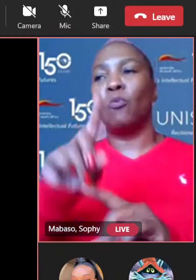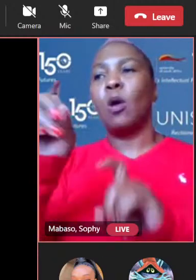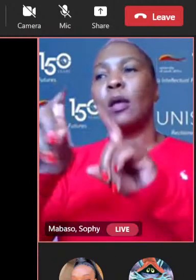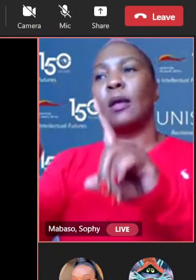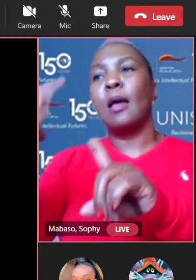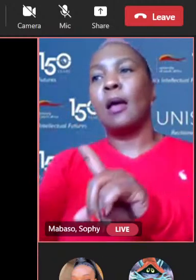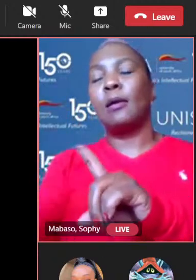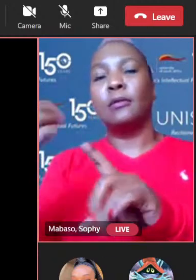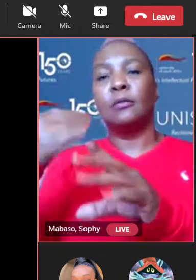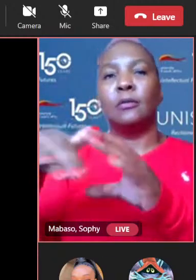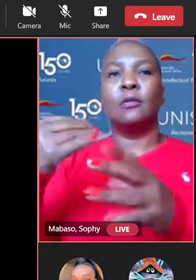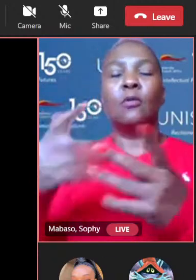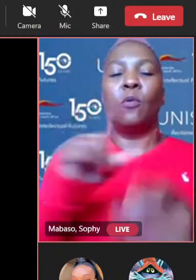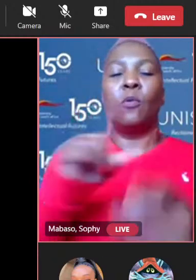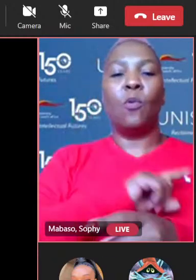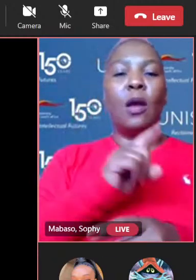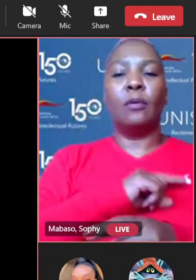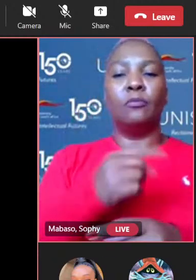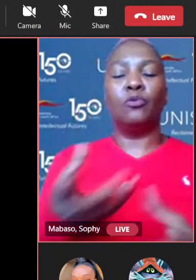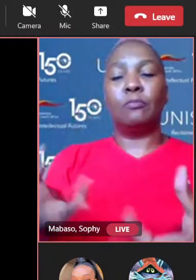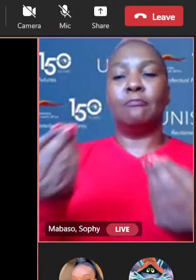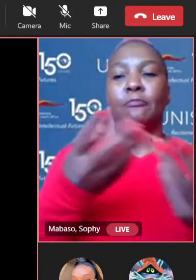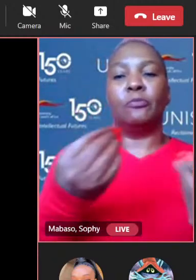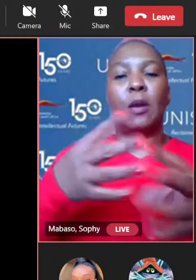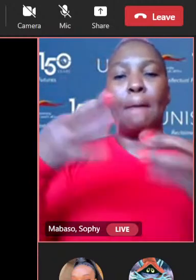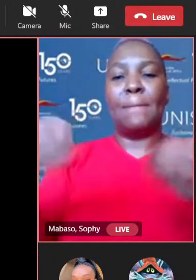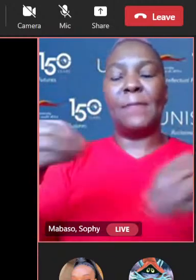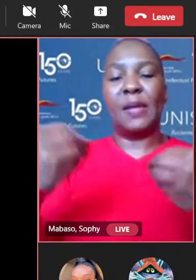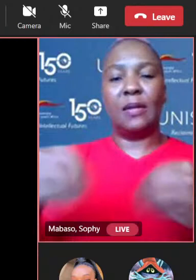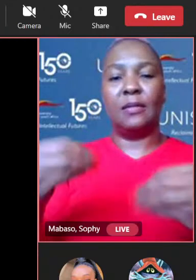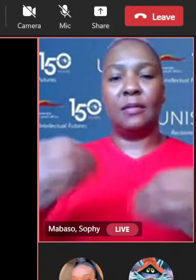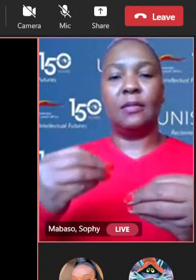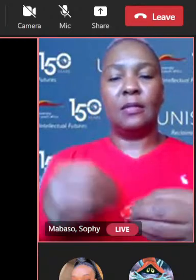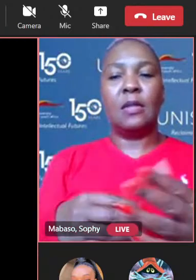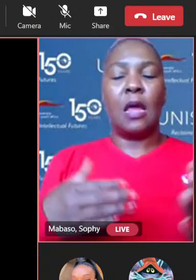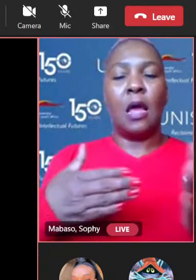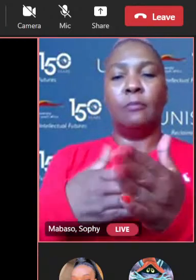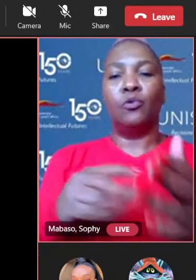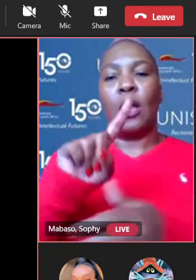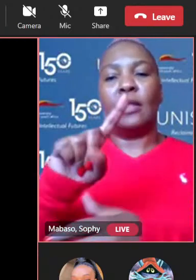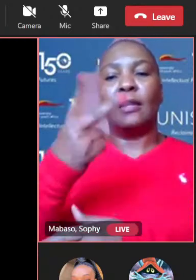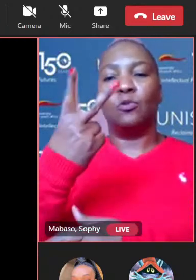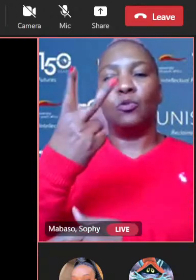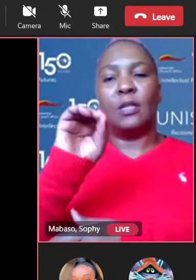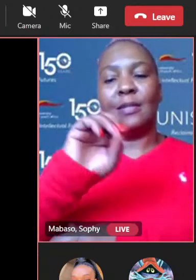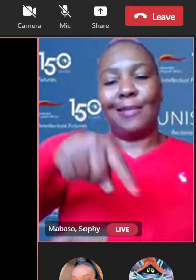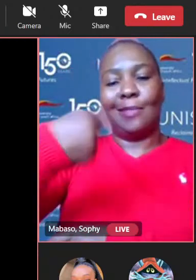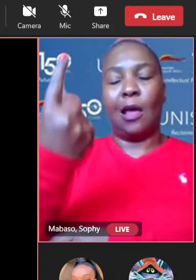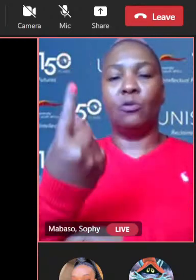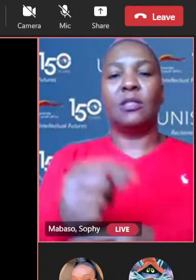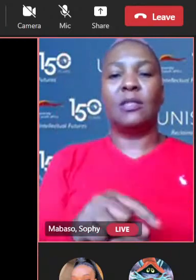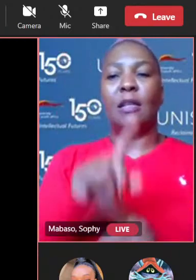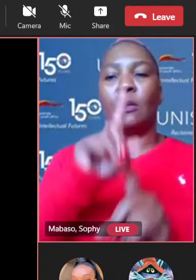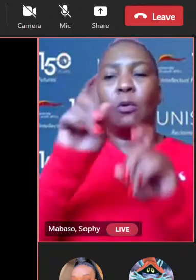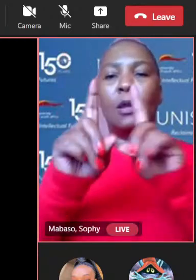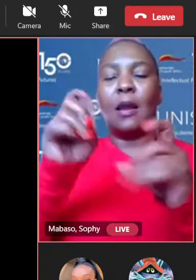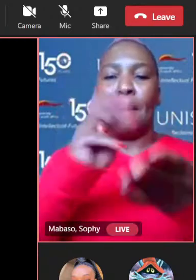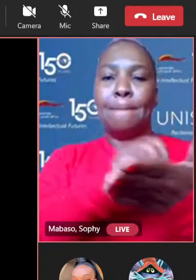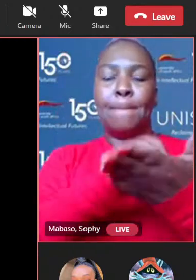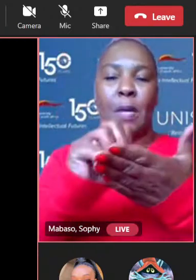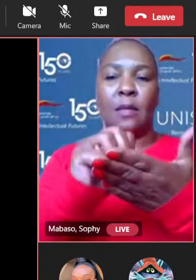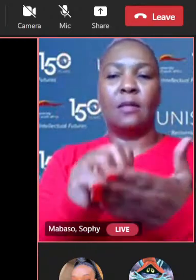receive on our busiest and our peak period, we can receive up to 120,000 inquiries a month. So we